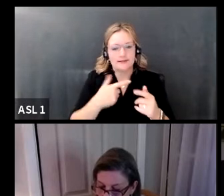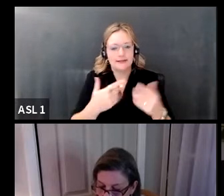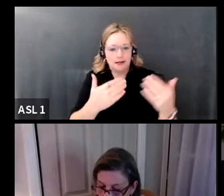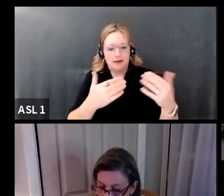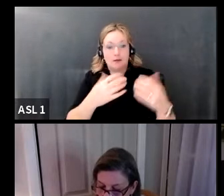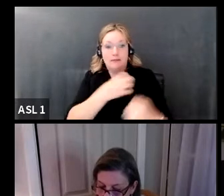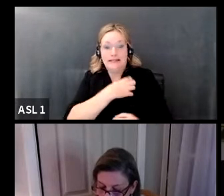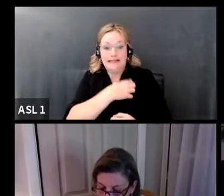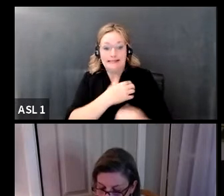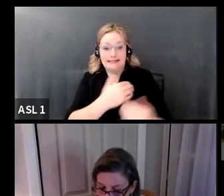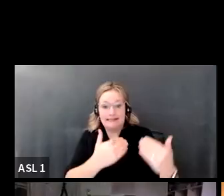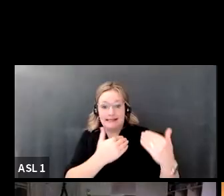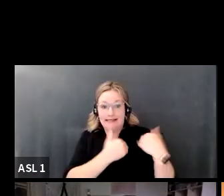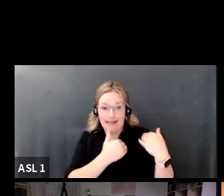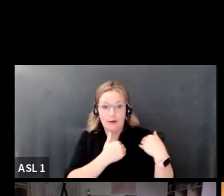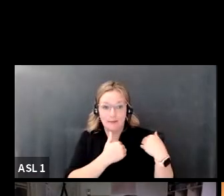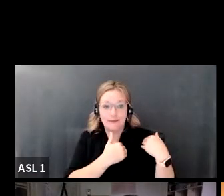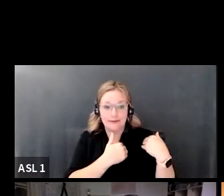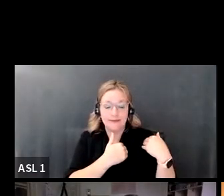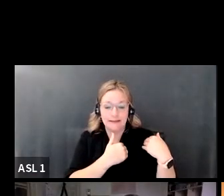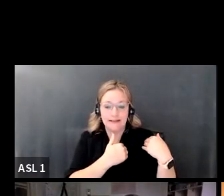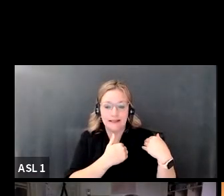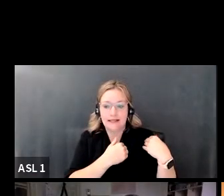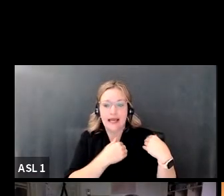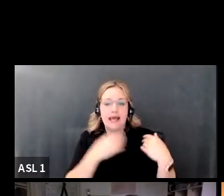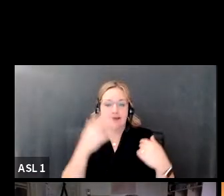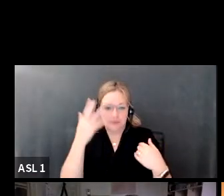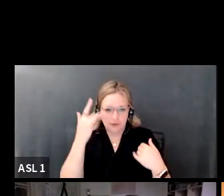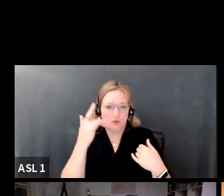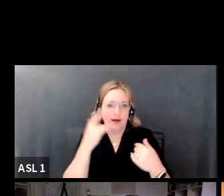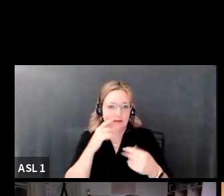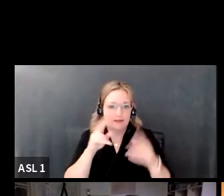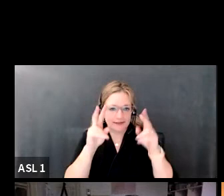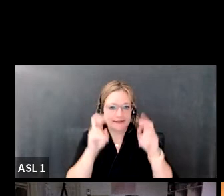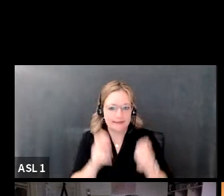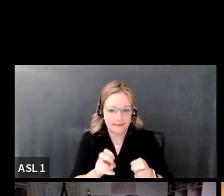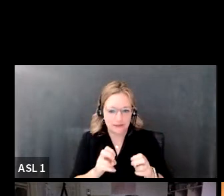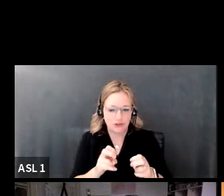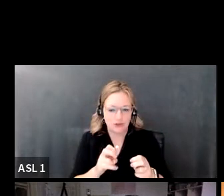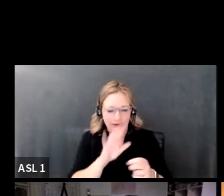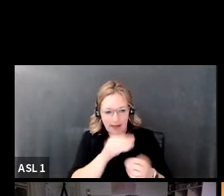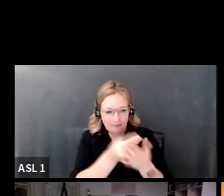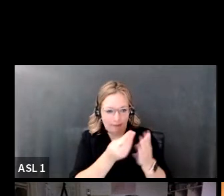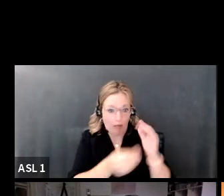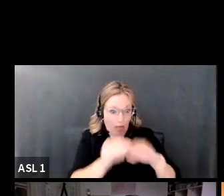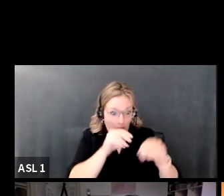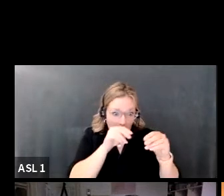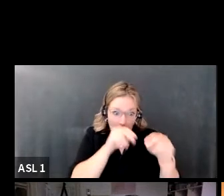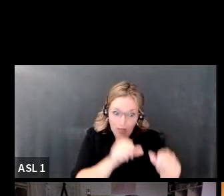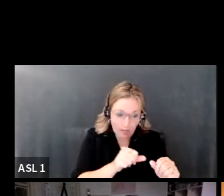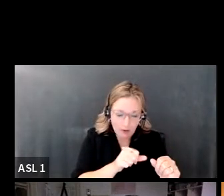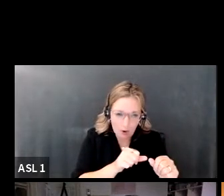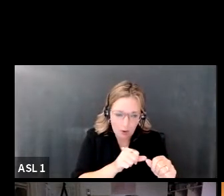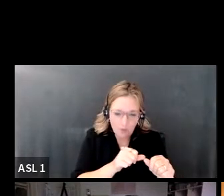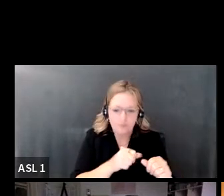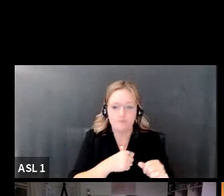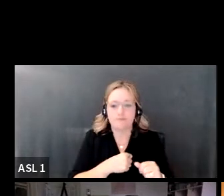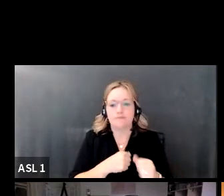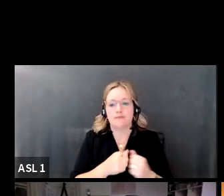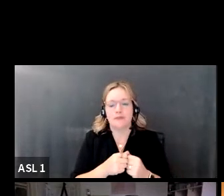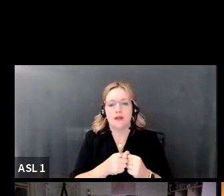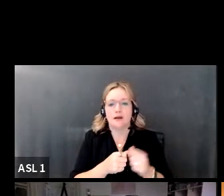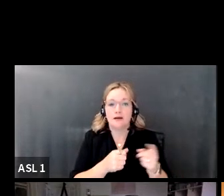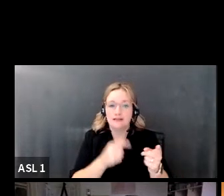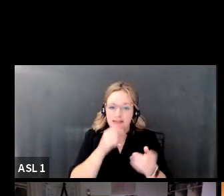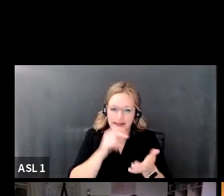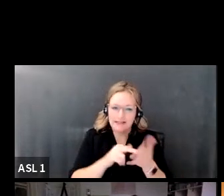that's why we have such a huge money sync just in that area of the budget and i know we can't touch them but that doesn't mean it shouldn't